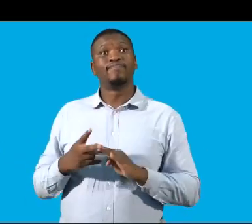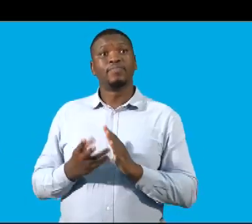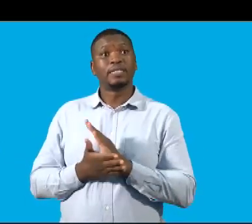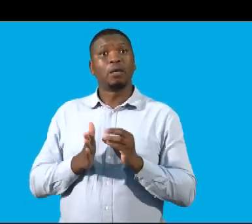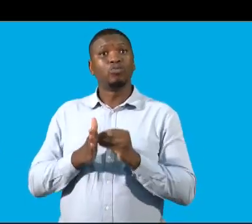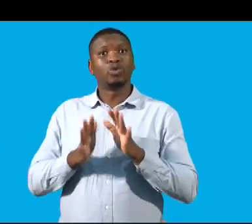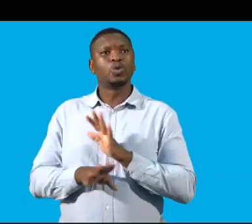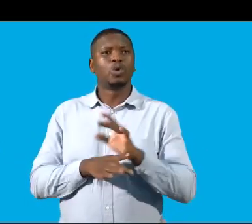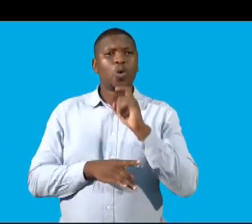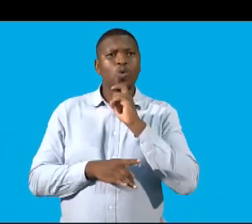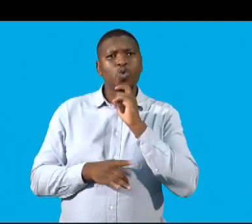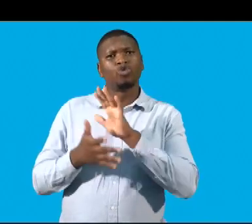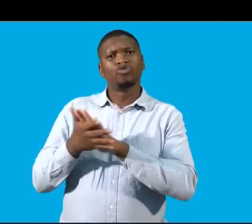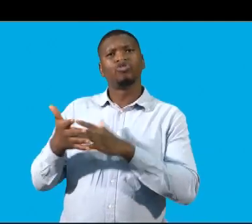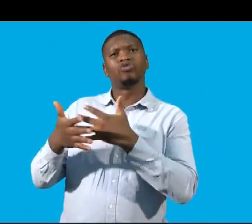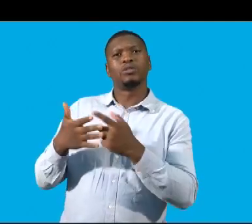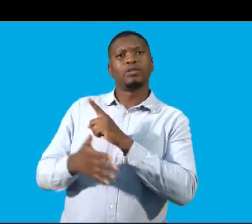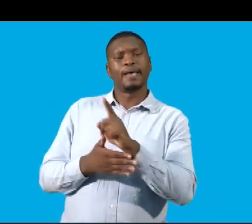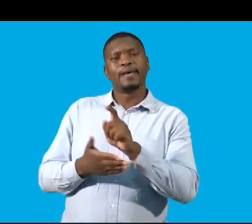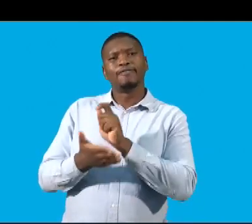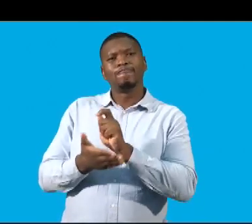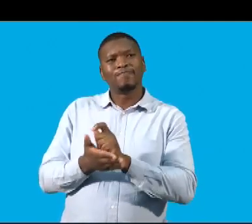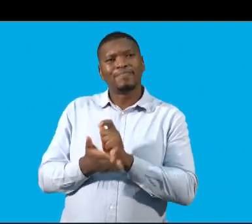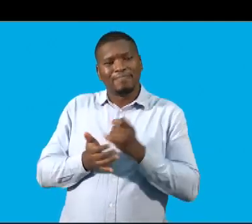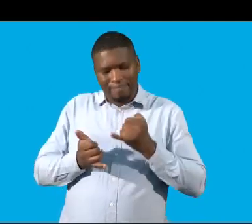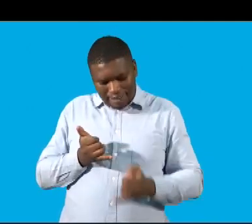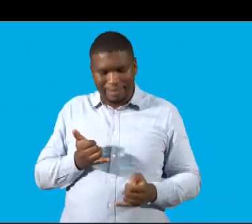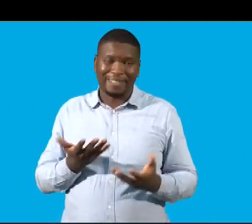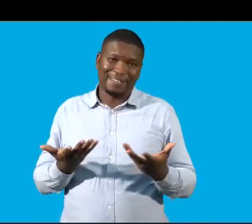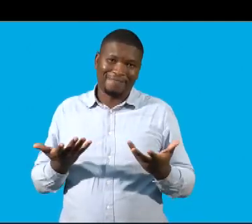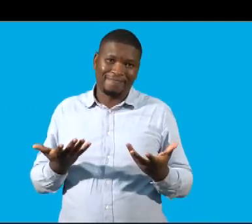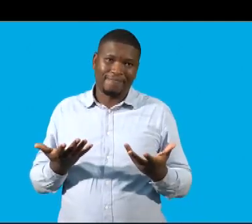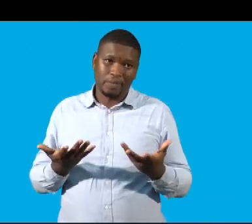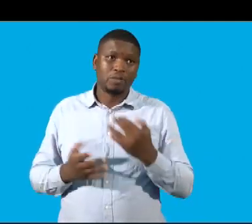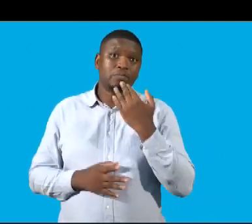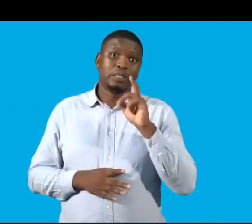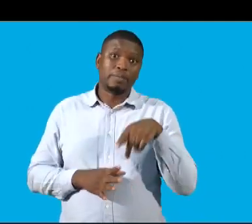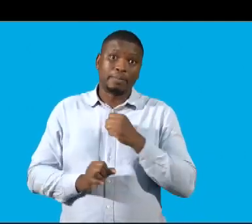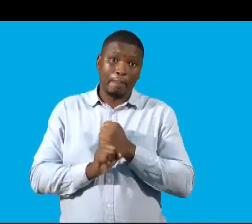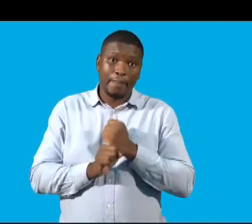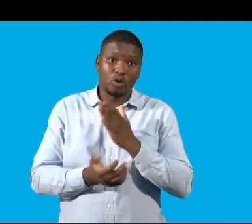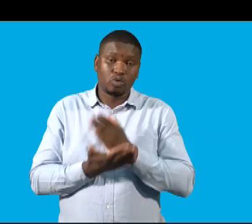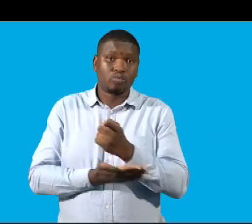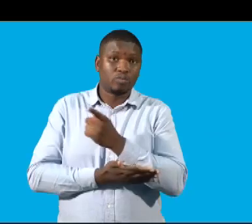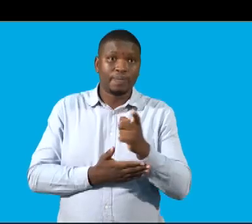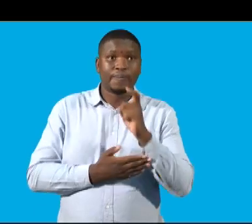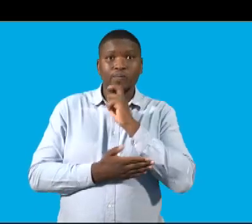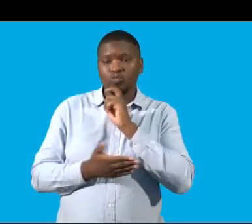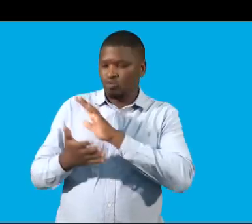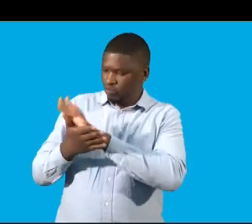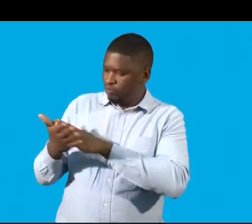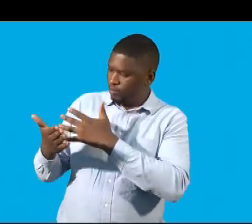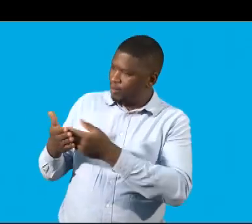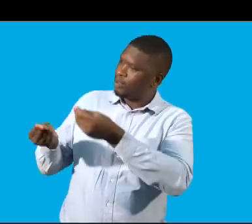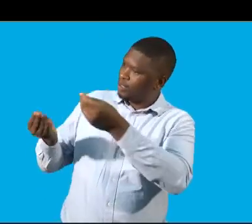do not use the formula sheet, therefore writing down the wrong formula. So make sure that you use that